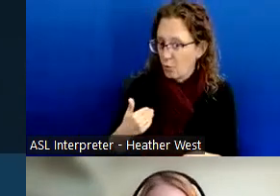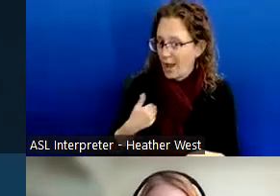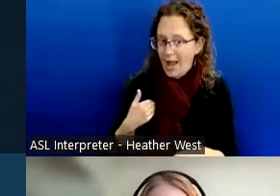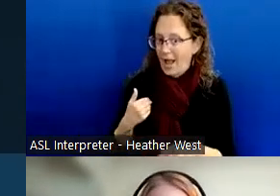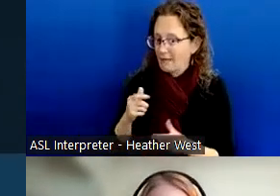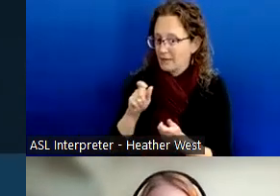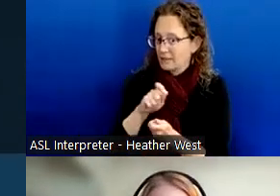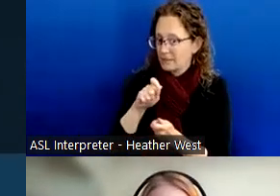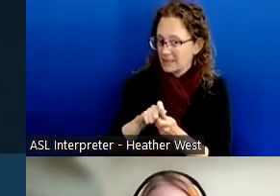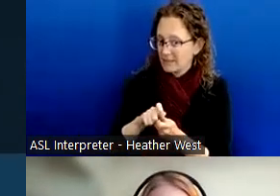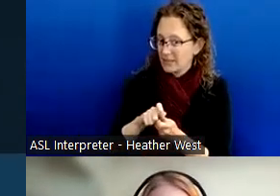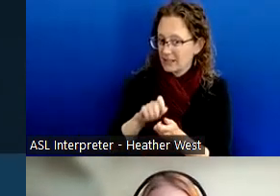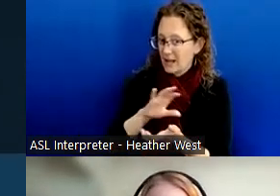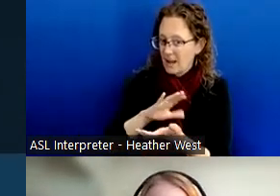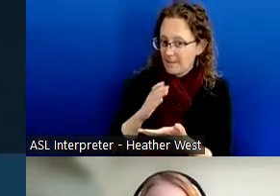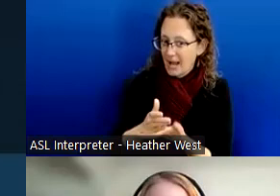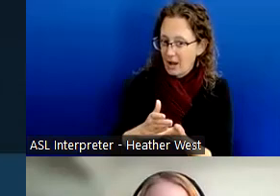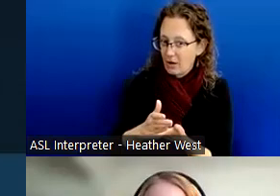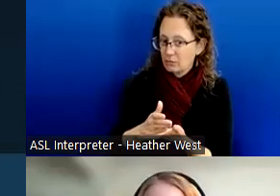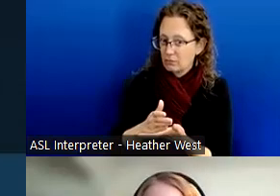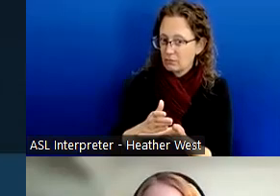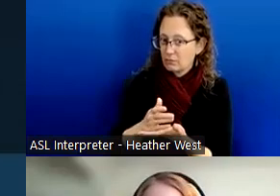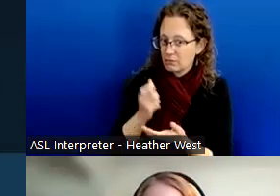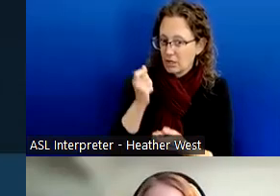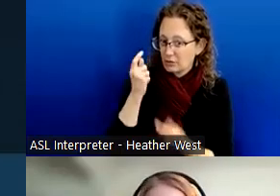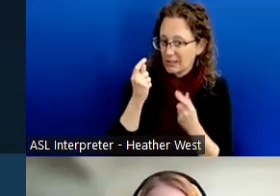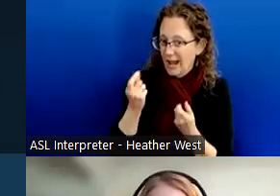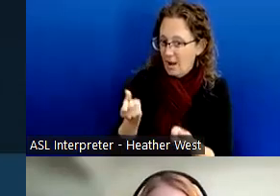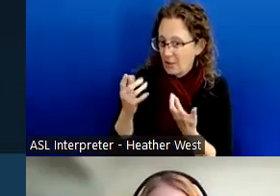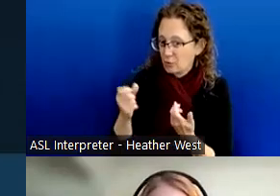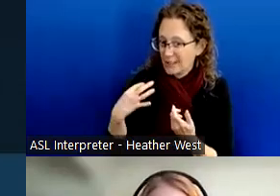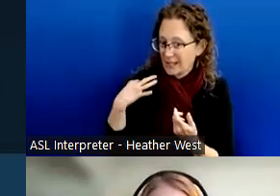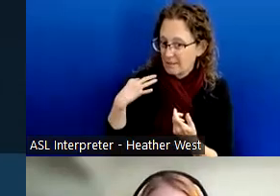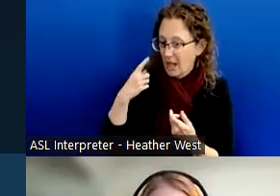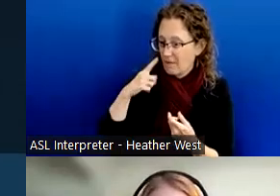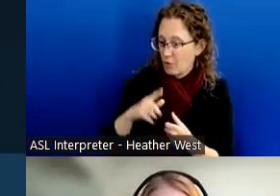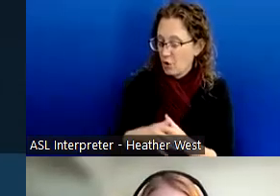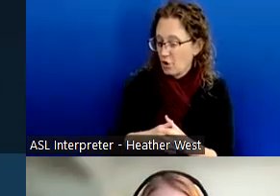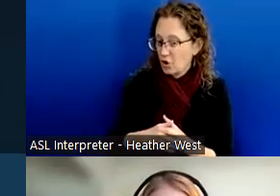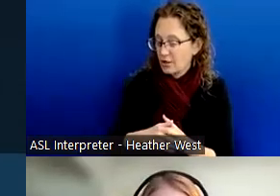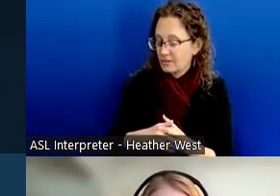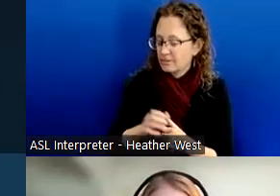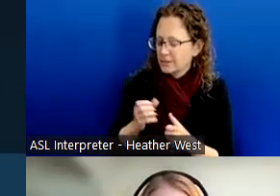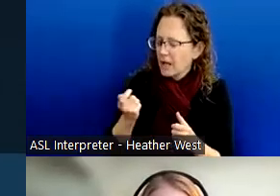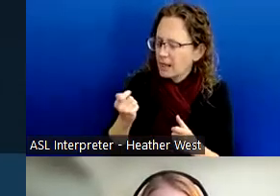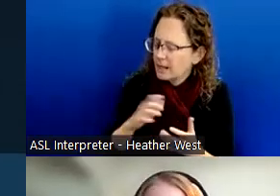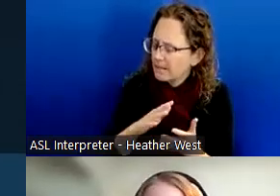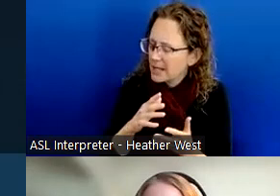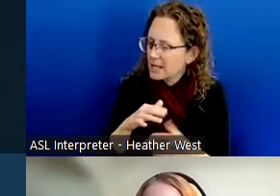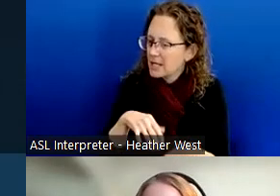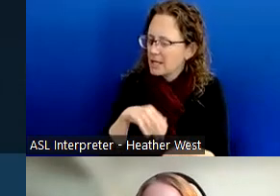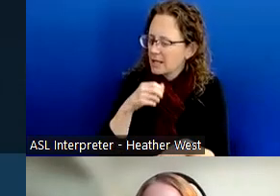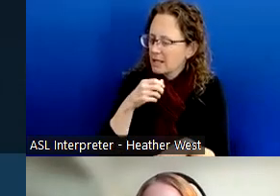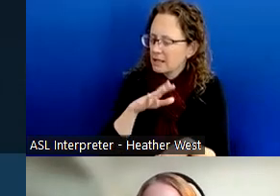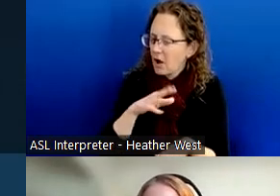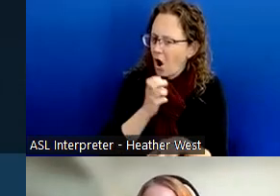better understanding for what we can apply for? Sorry, your mic is really faint. Did